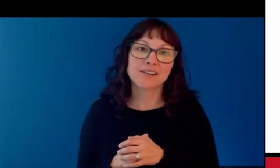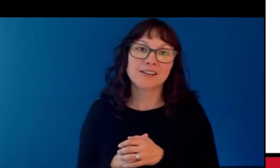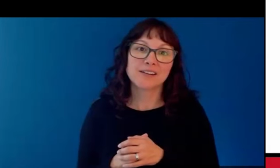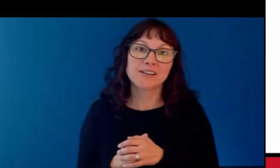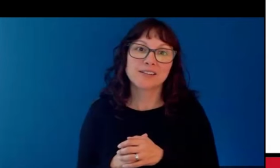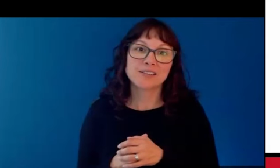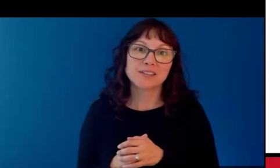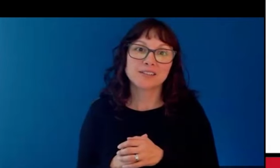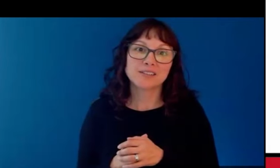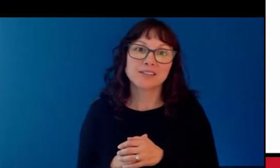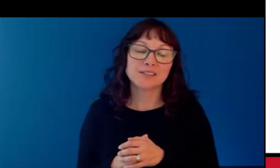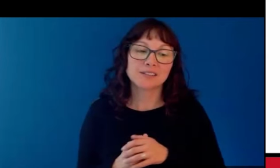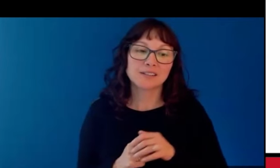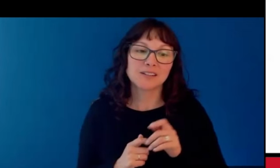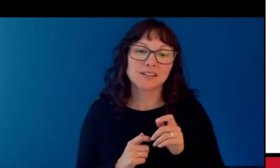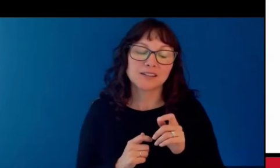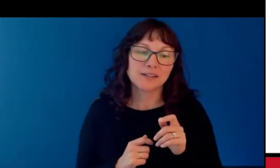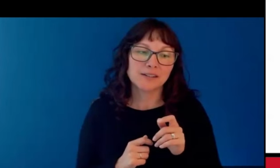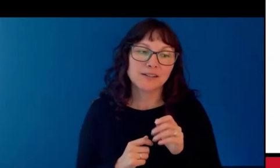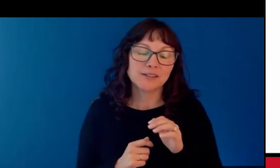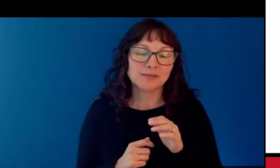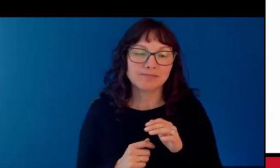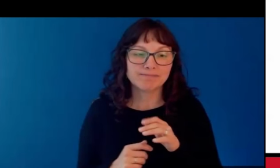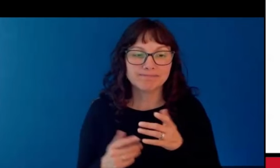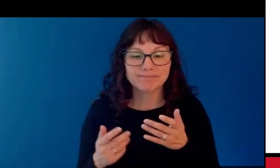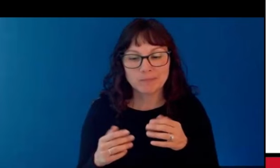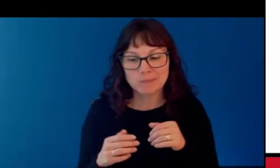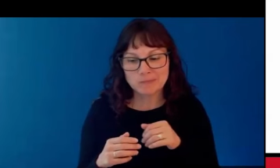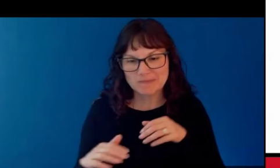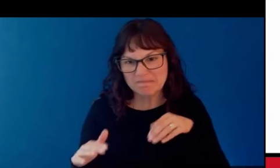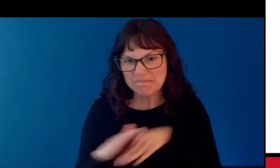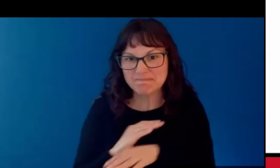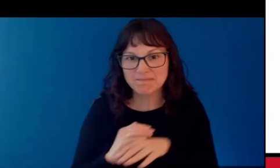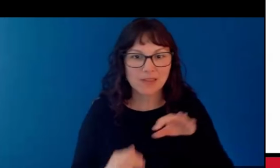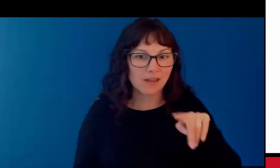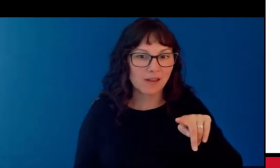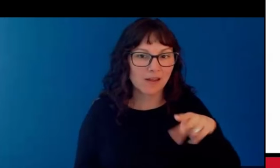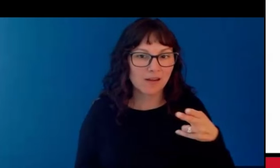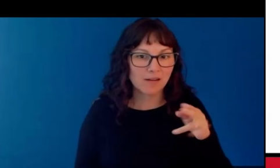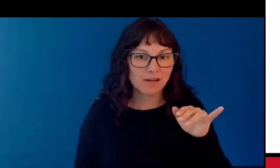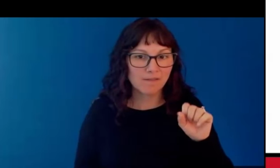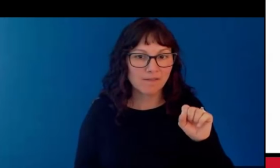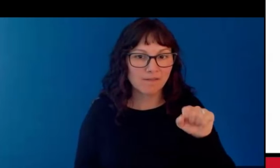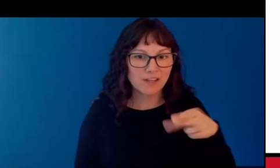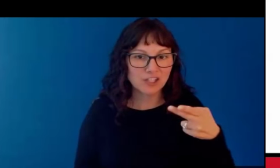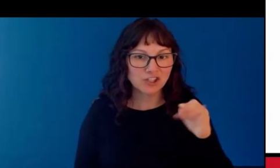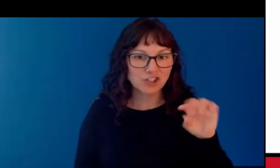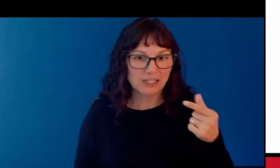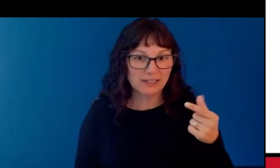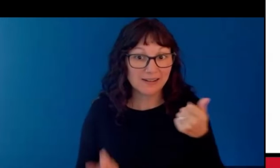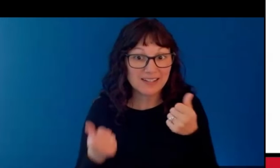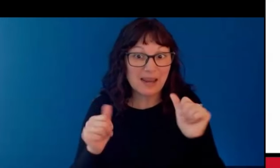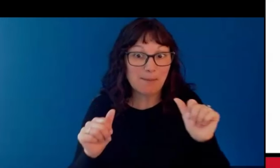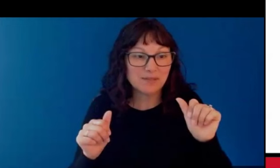Phishing attempts are everywhere. All of us are targets.